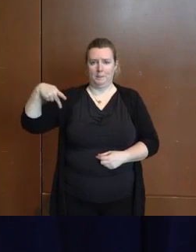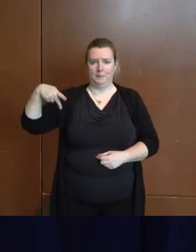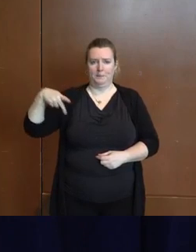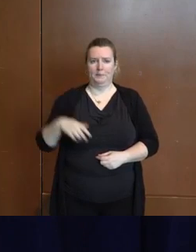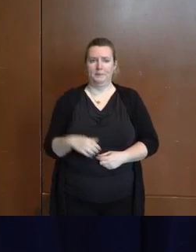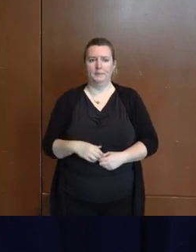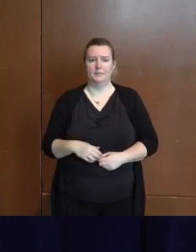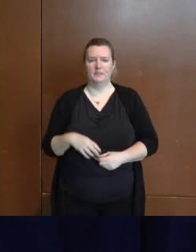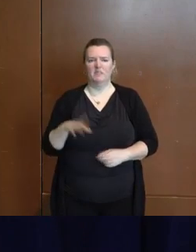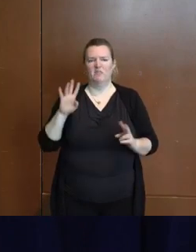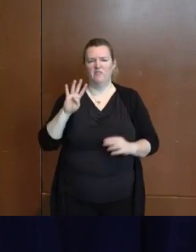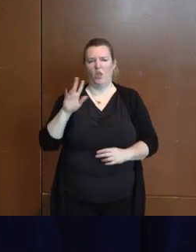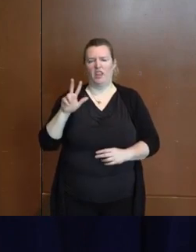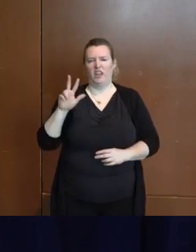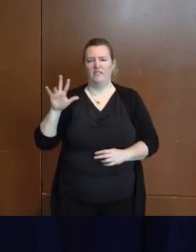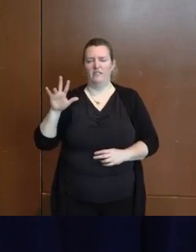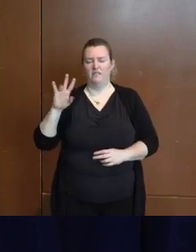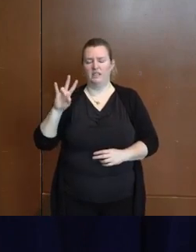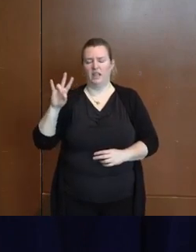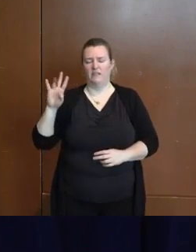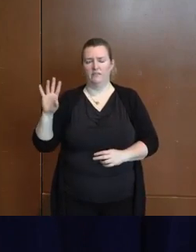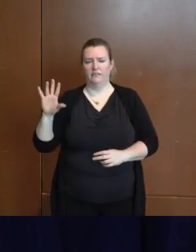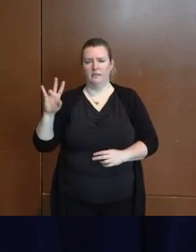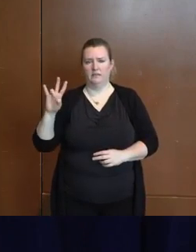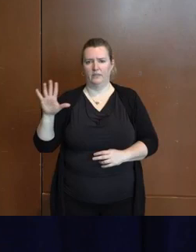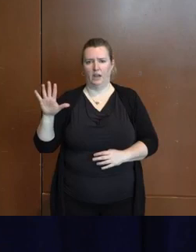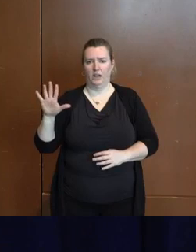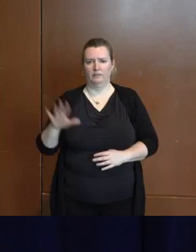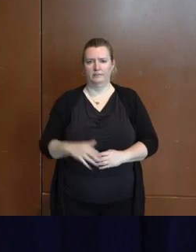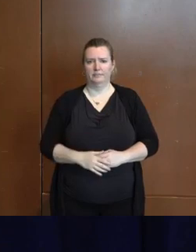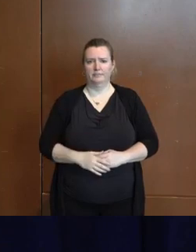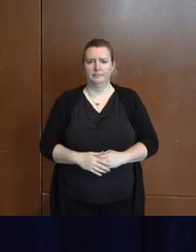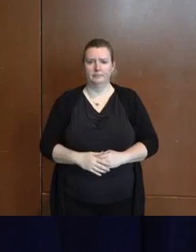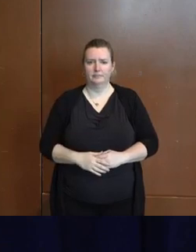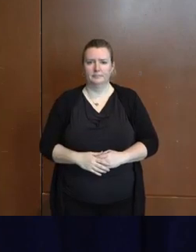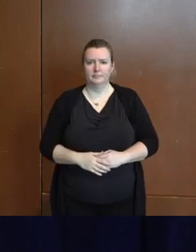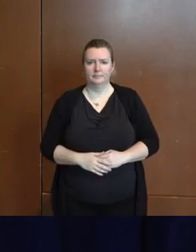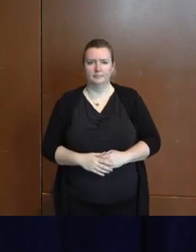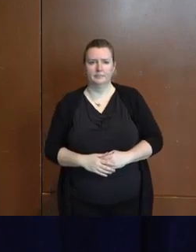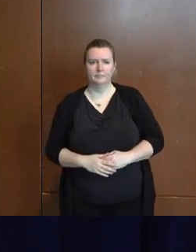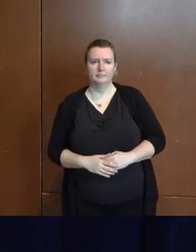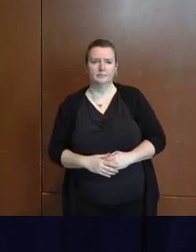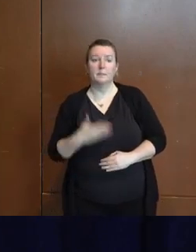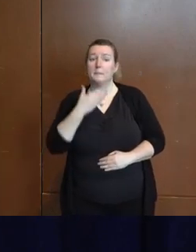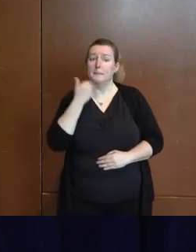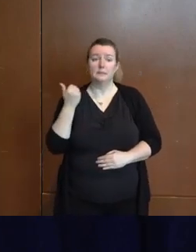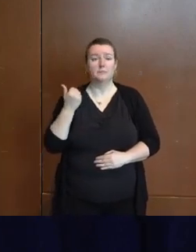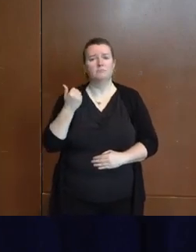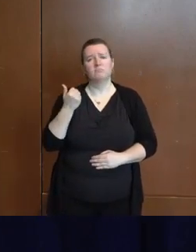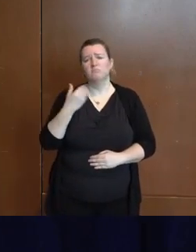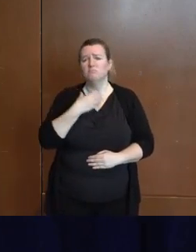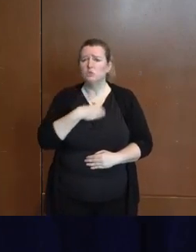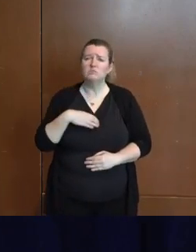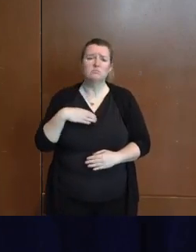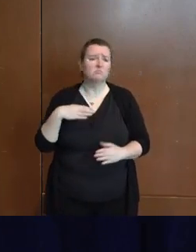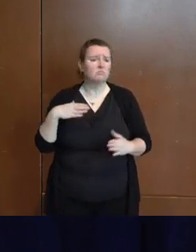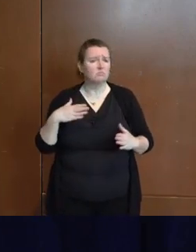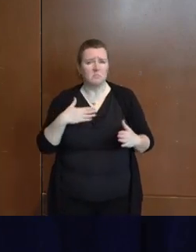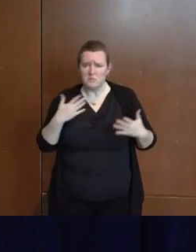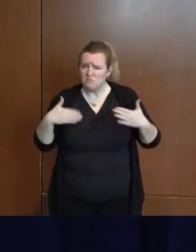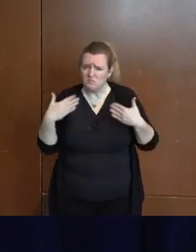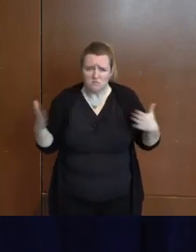1-866-202-4357. So I send all of you our best wishes to take care of yourselves and encourage you to abide by the